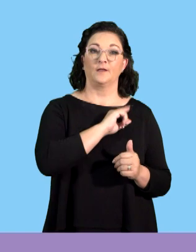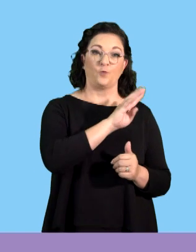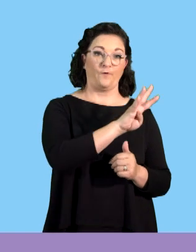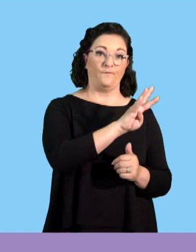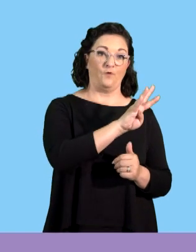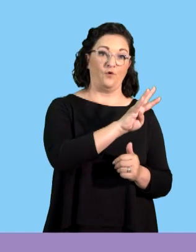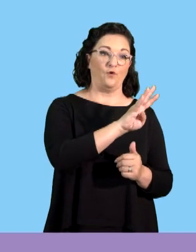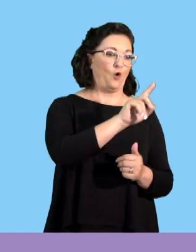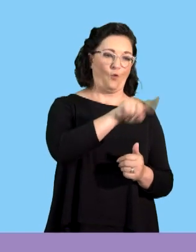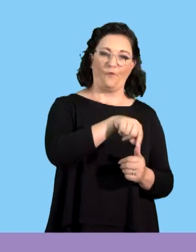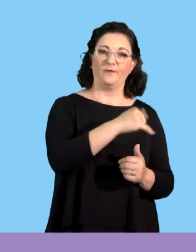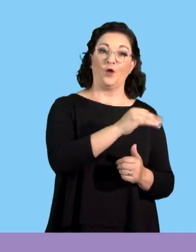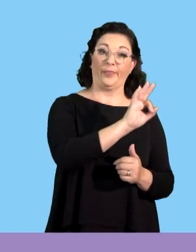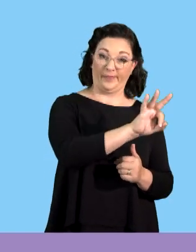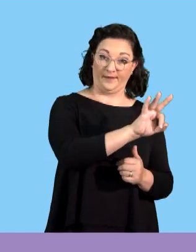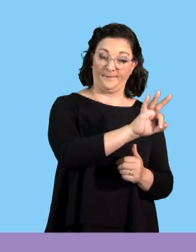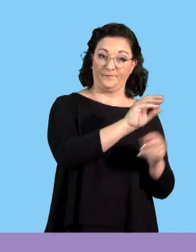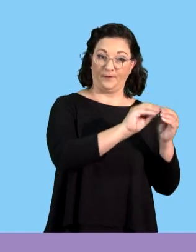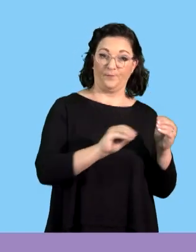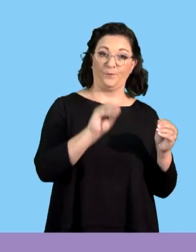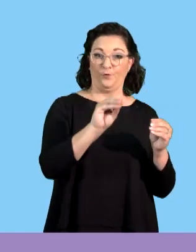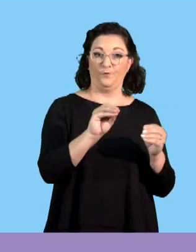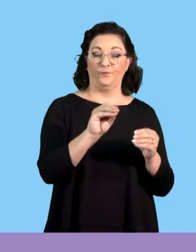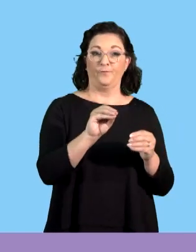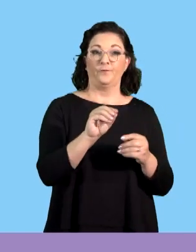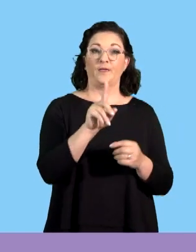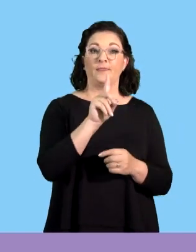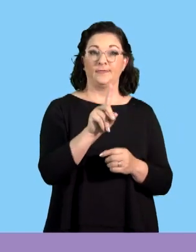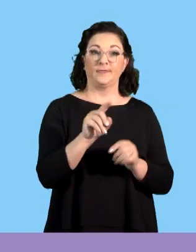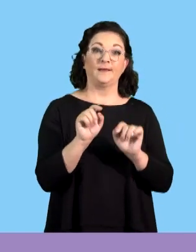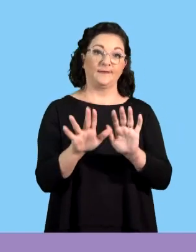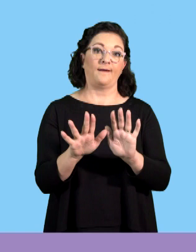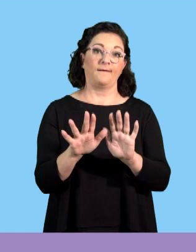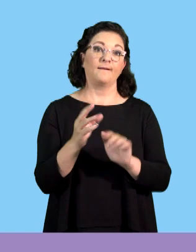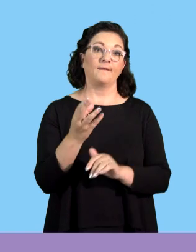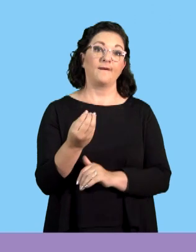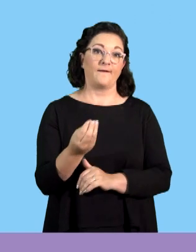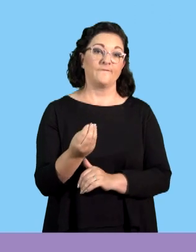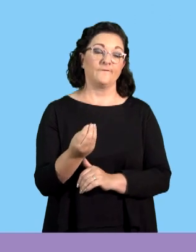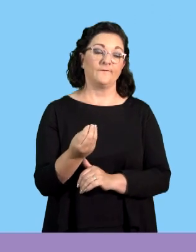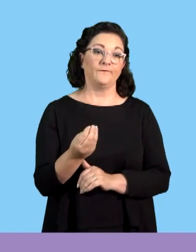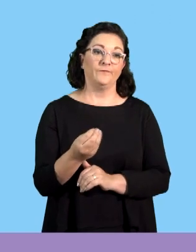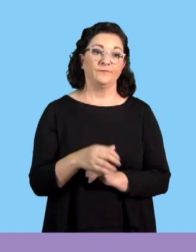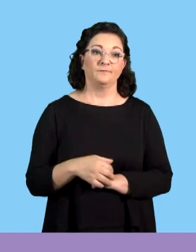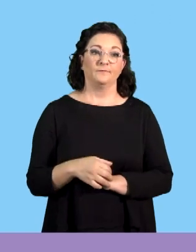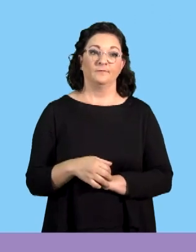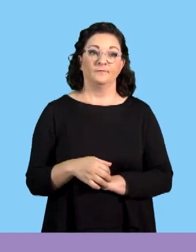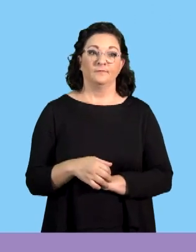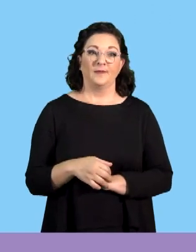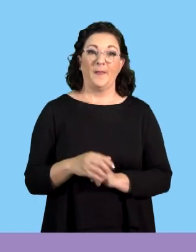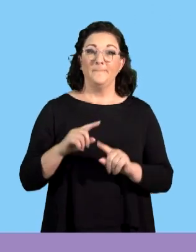mean if we take 1, we'll be left with 3, and then we then have 10